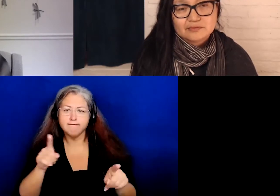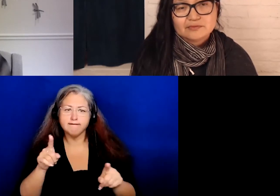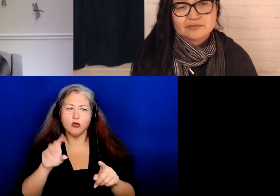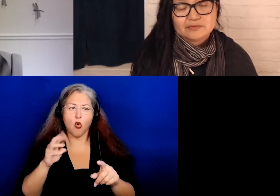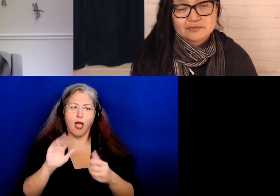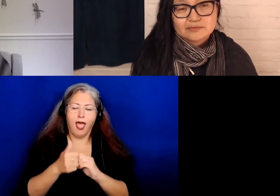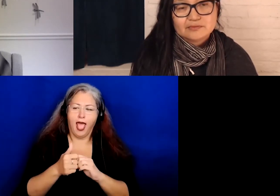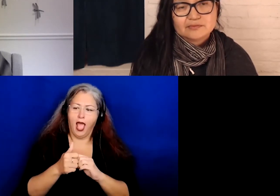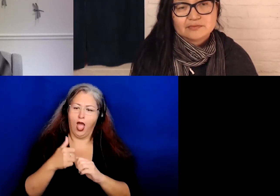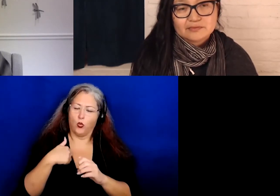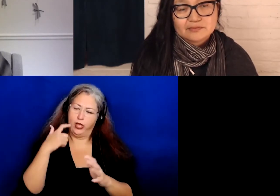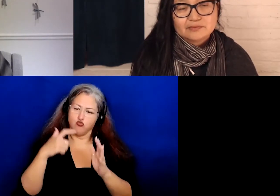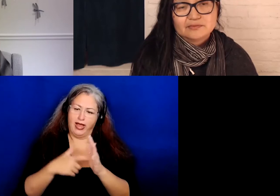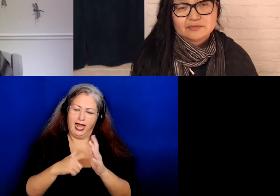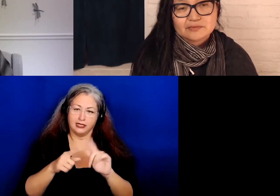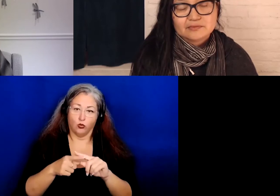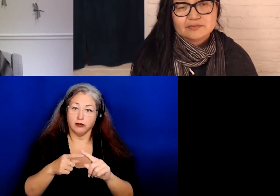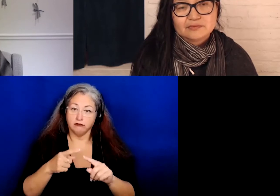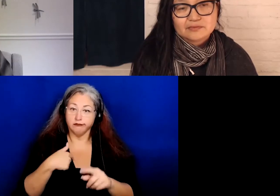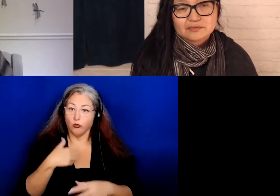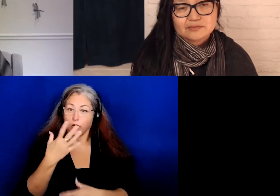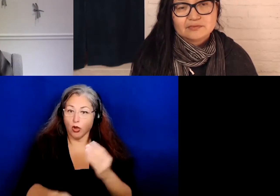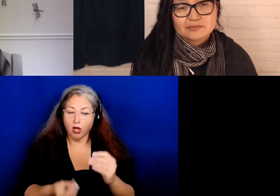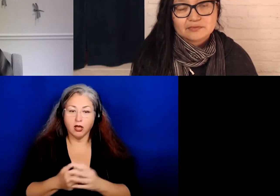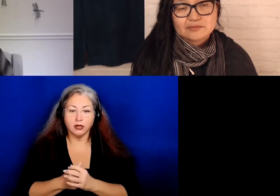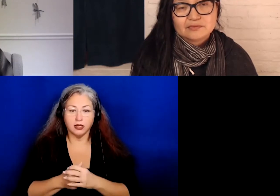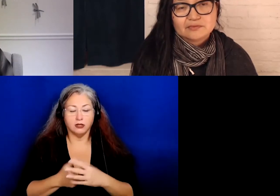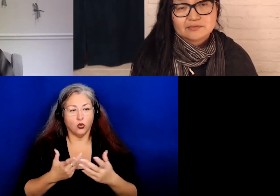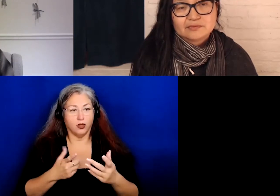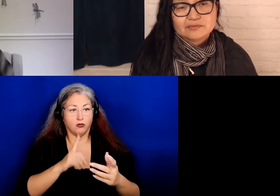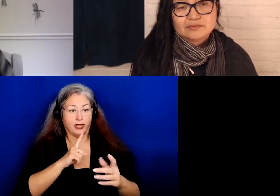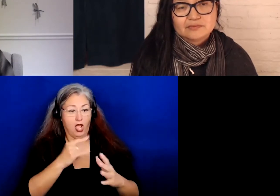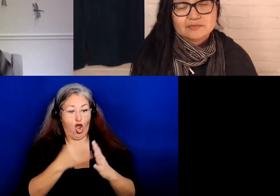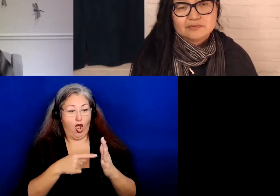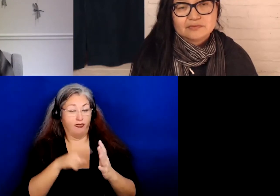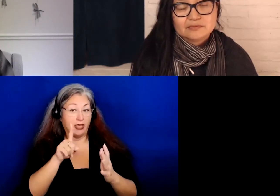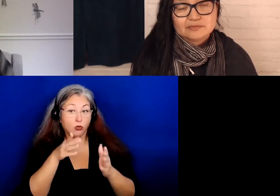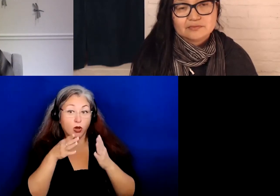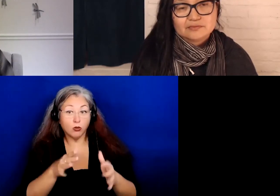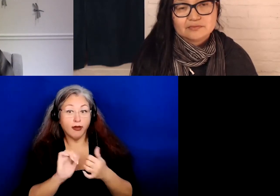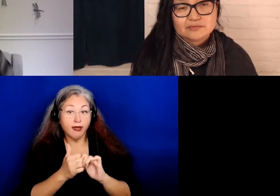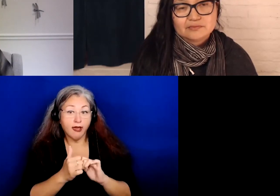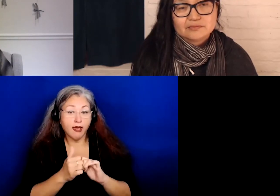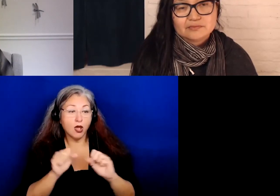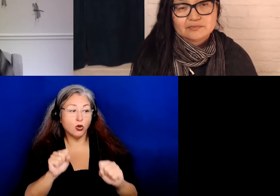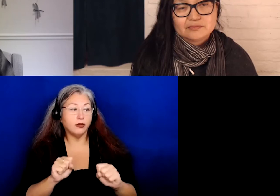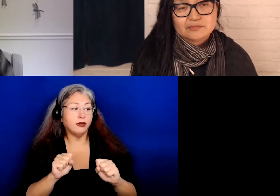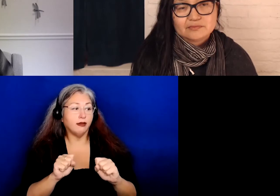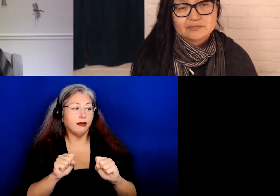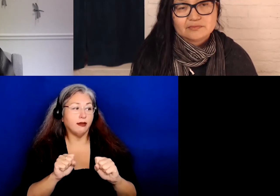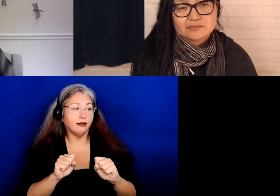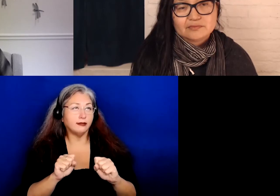accounted for once we are gone, and is art a way to,